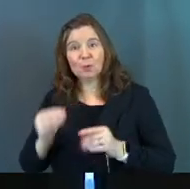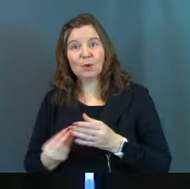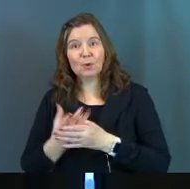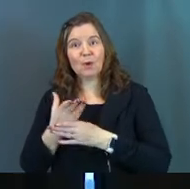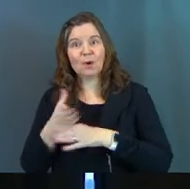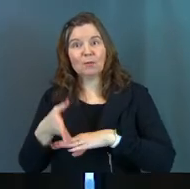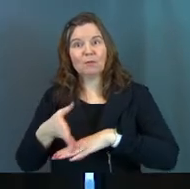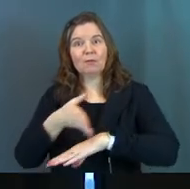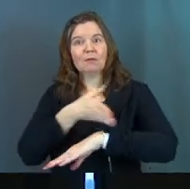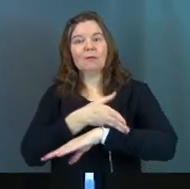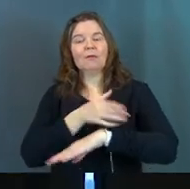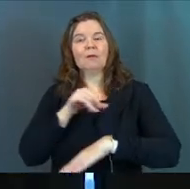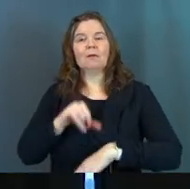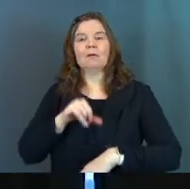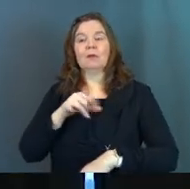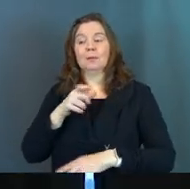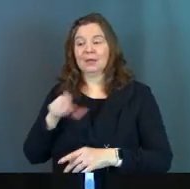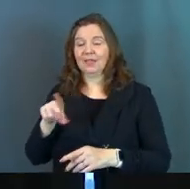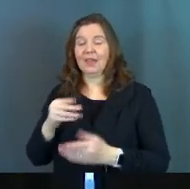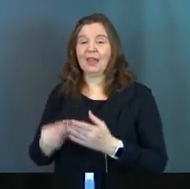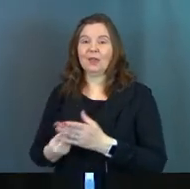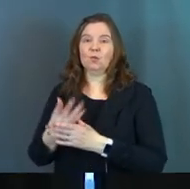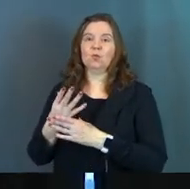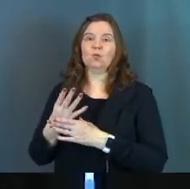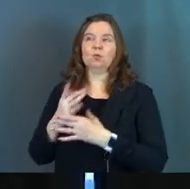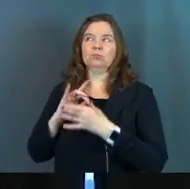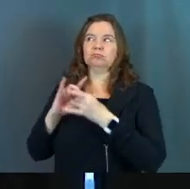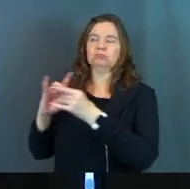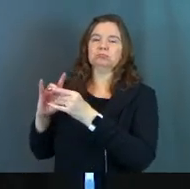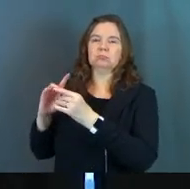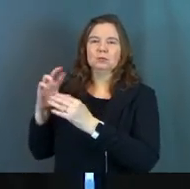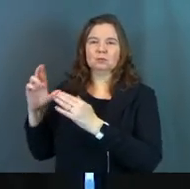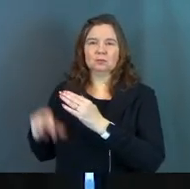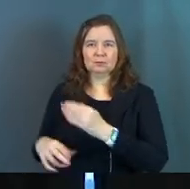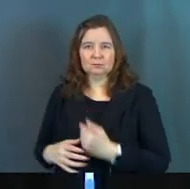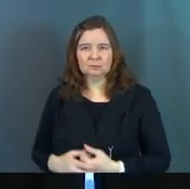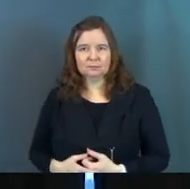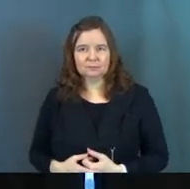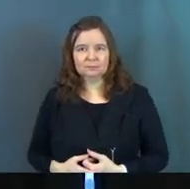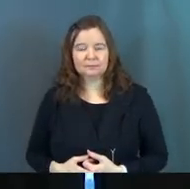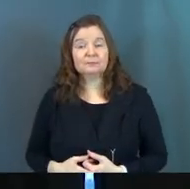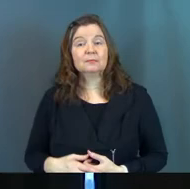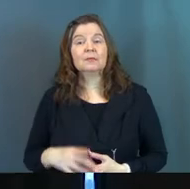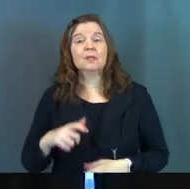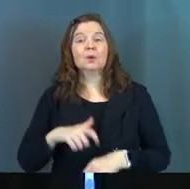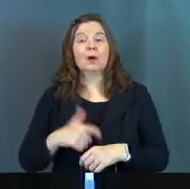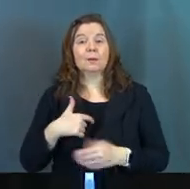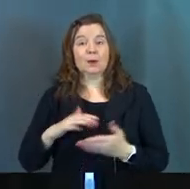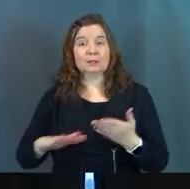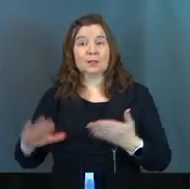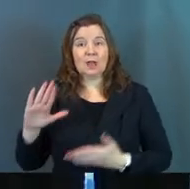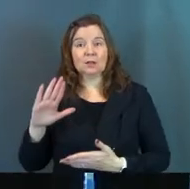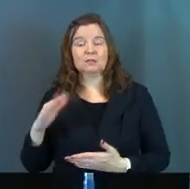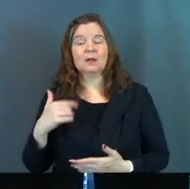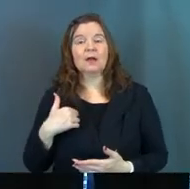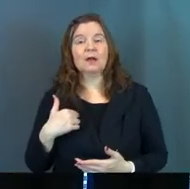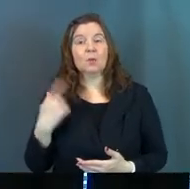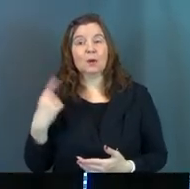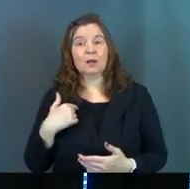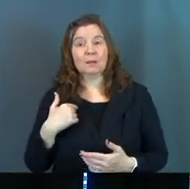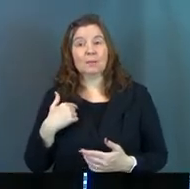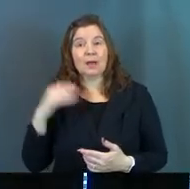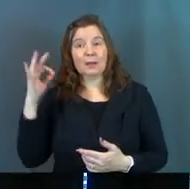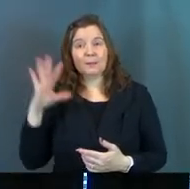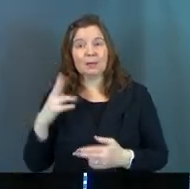grow, because they grew as a result. There was a time I was in college, and one of